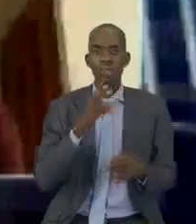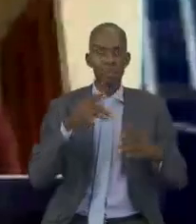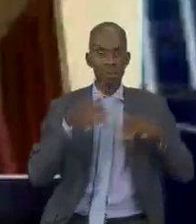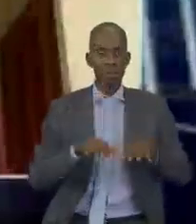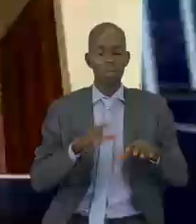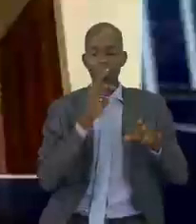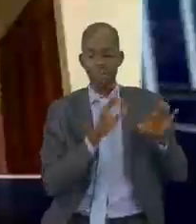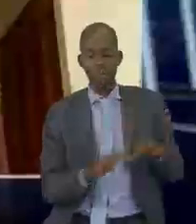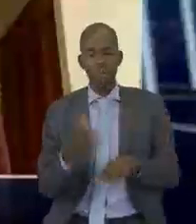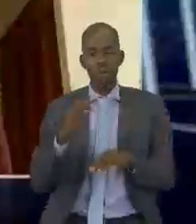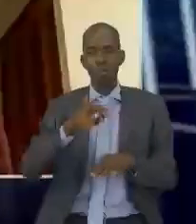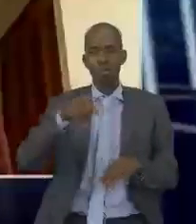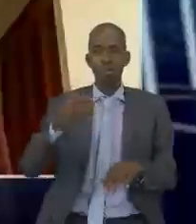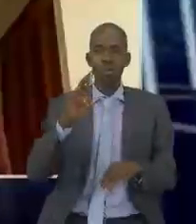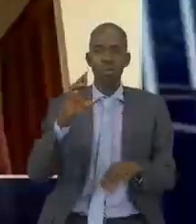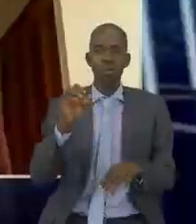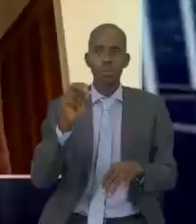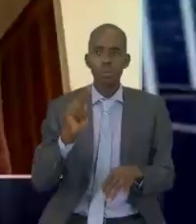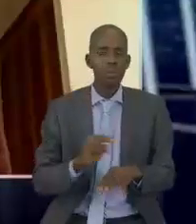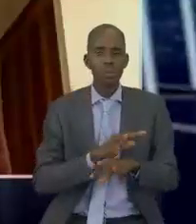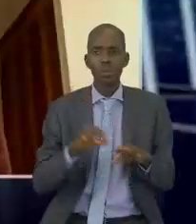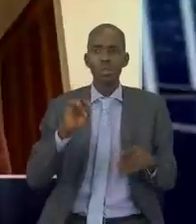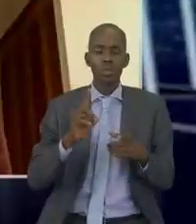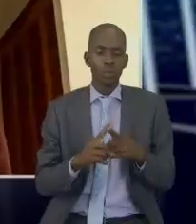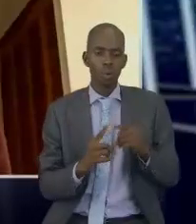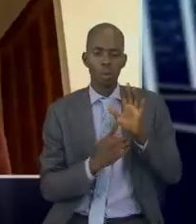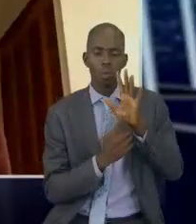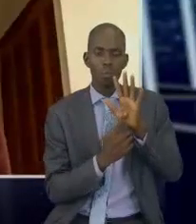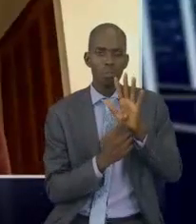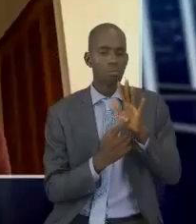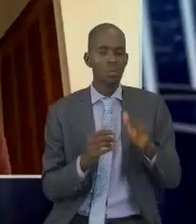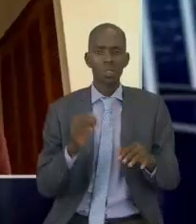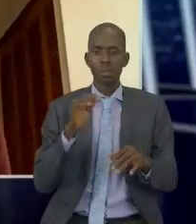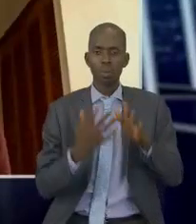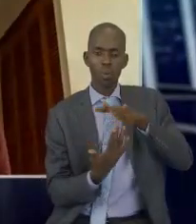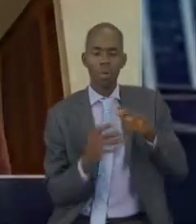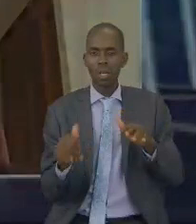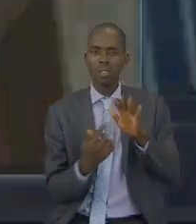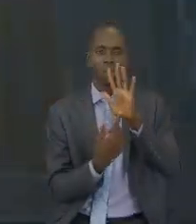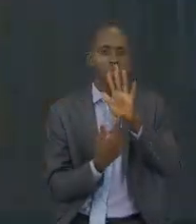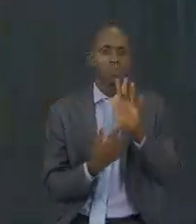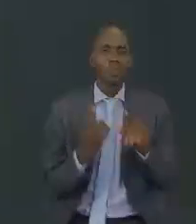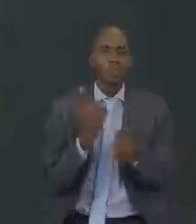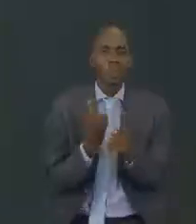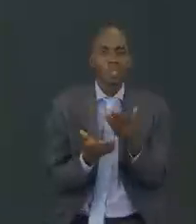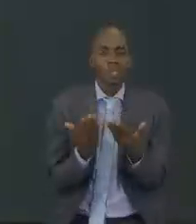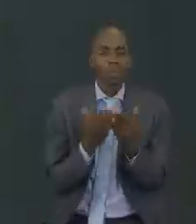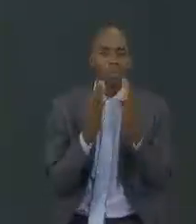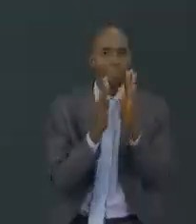with that water. He didn't have to burn any candle or incense. Simple prayer and